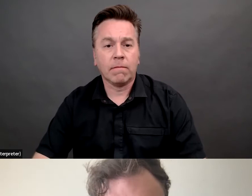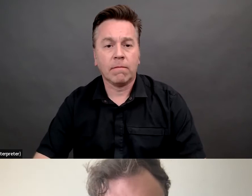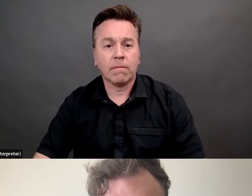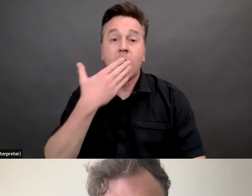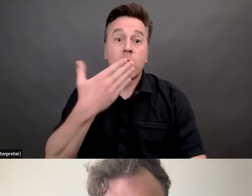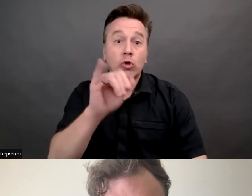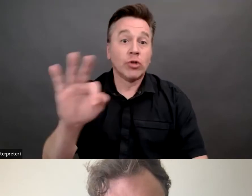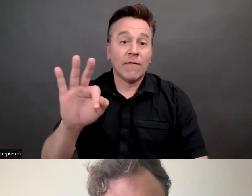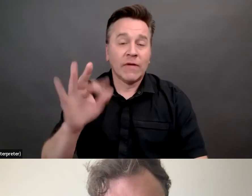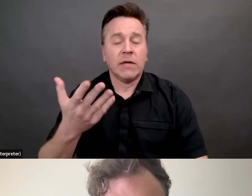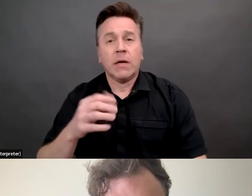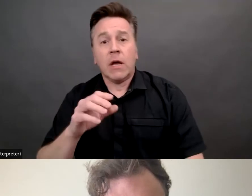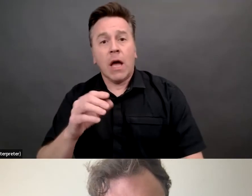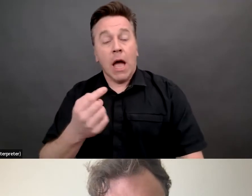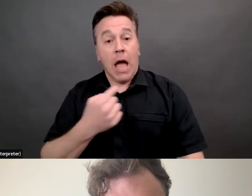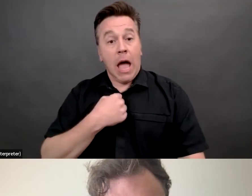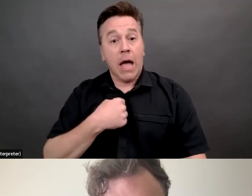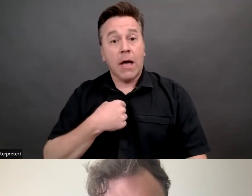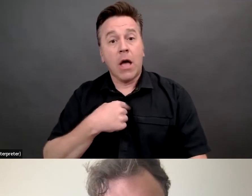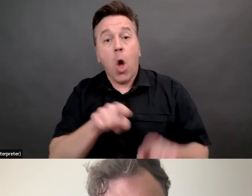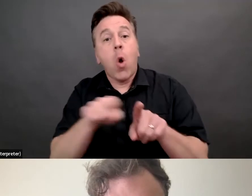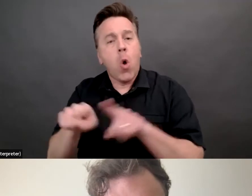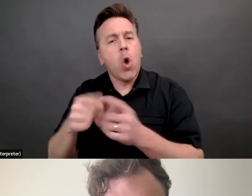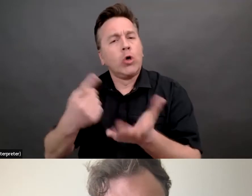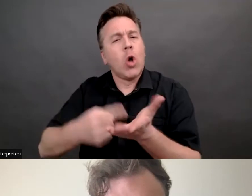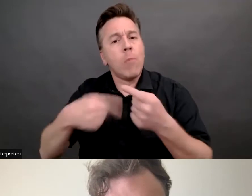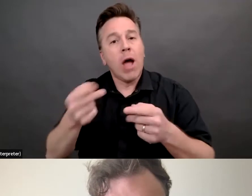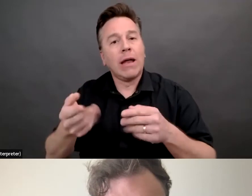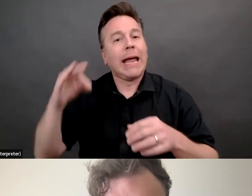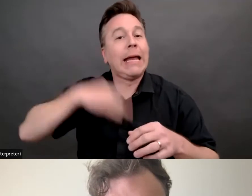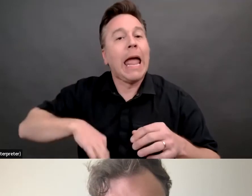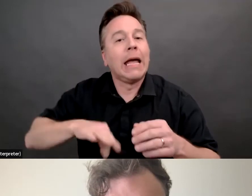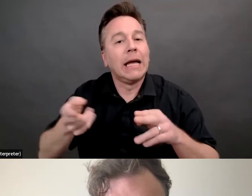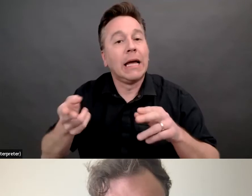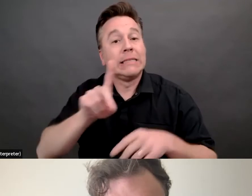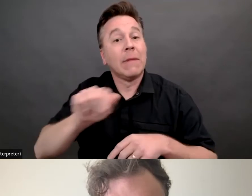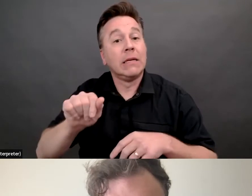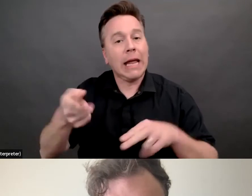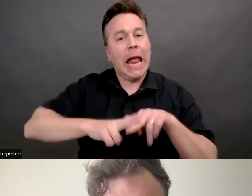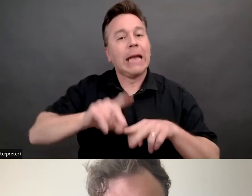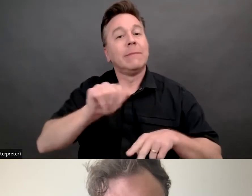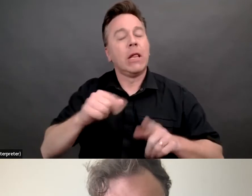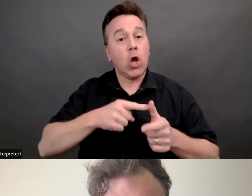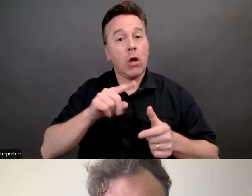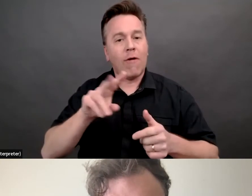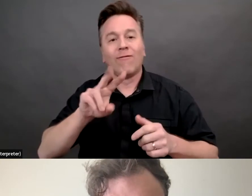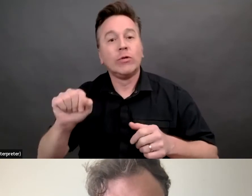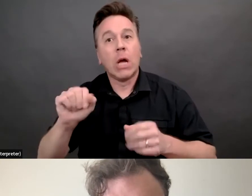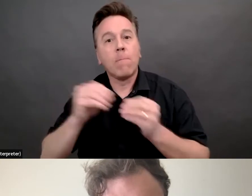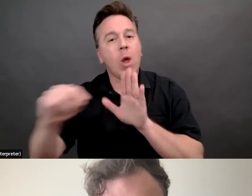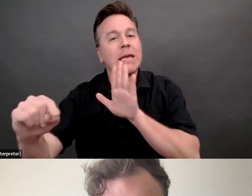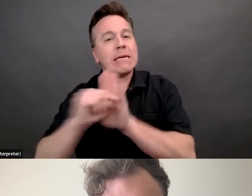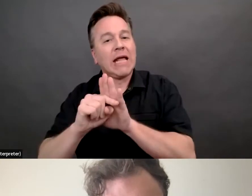Thank you, Jeff. I also talk about gaining disabilities rather than, like, I don't know, more